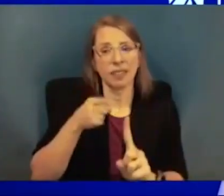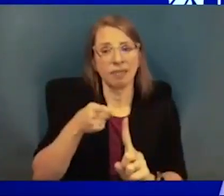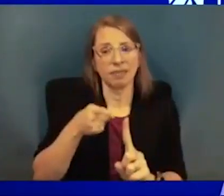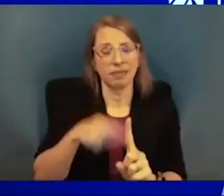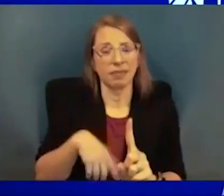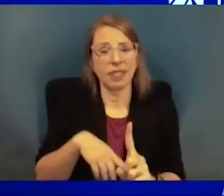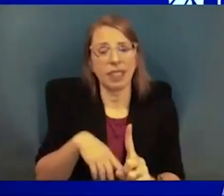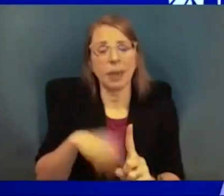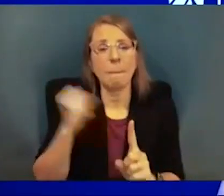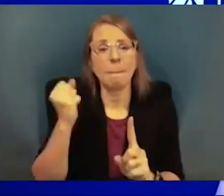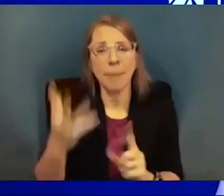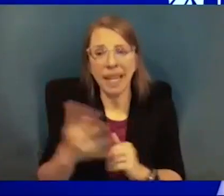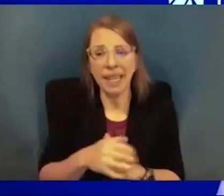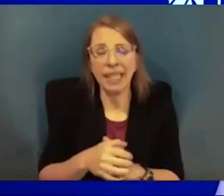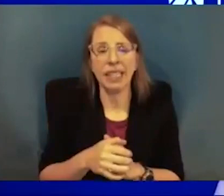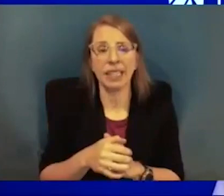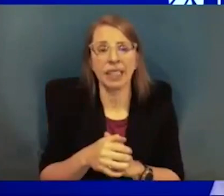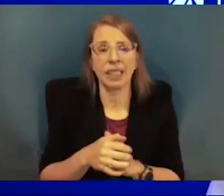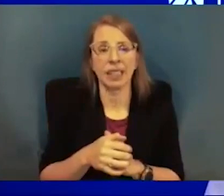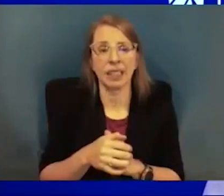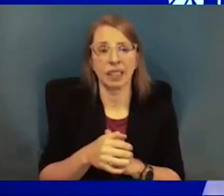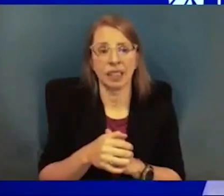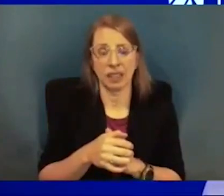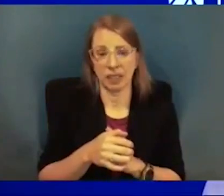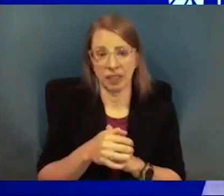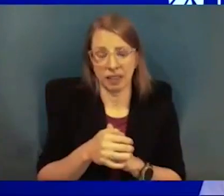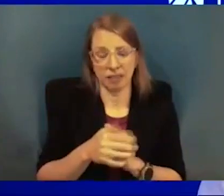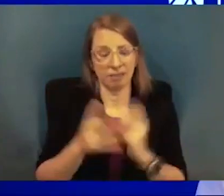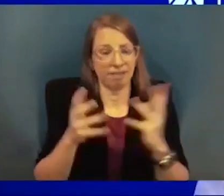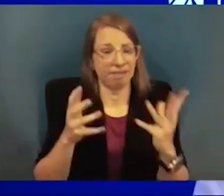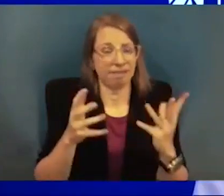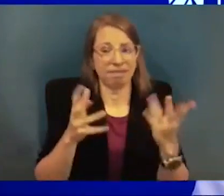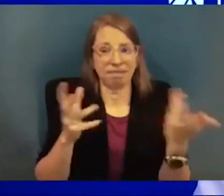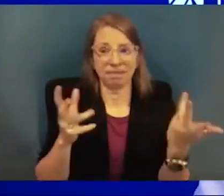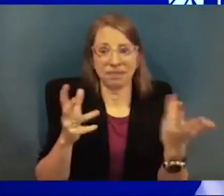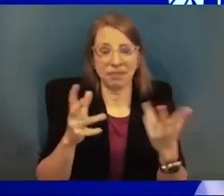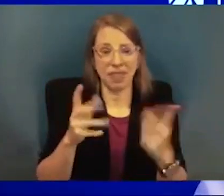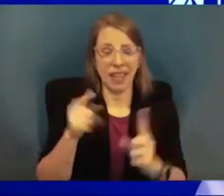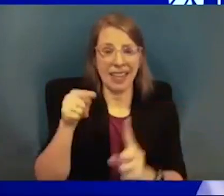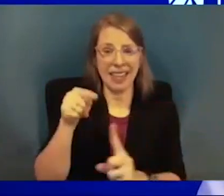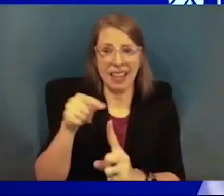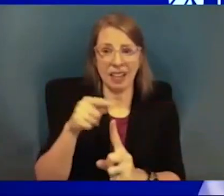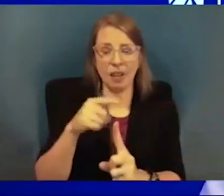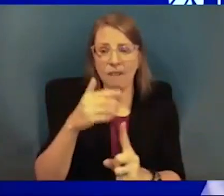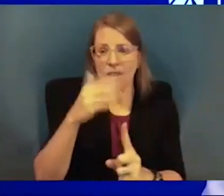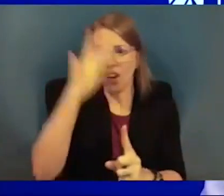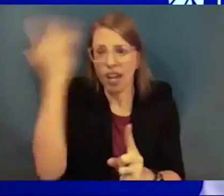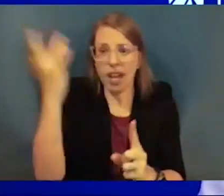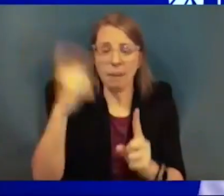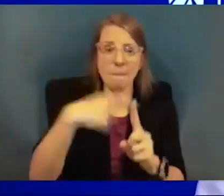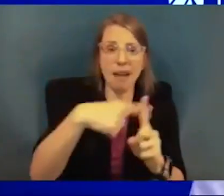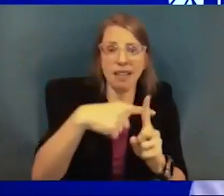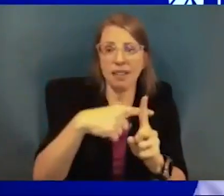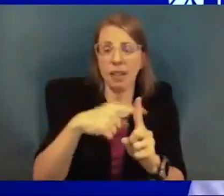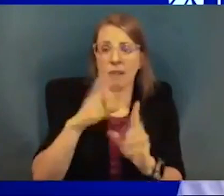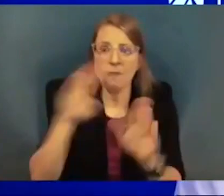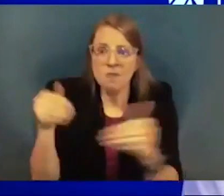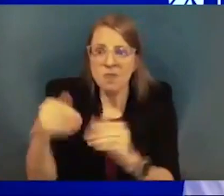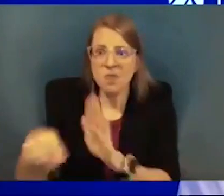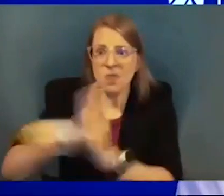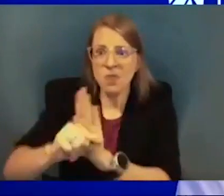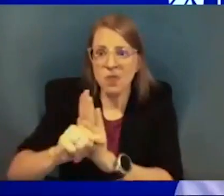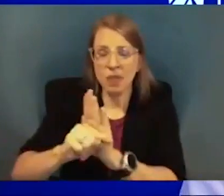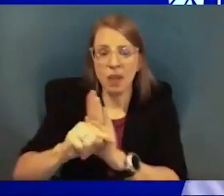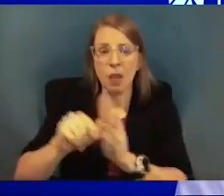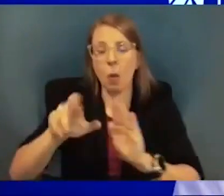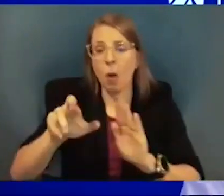of losing the forest for the trees in these, and grabbing on to certain maybe inconsequential or unrelated